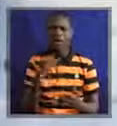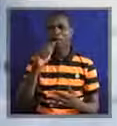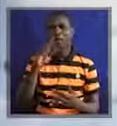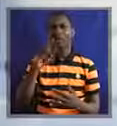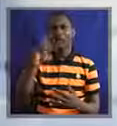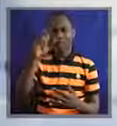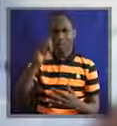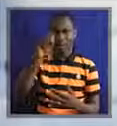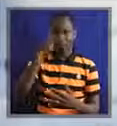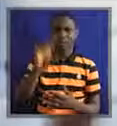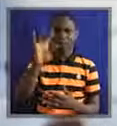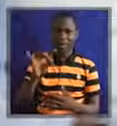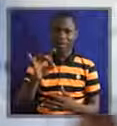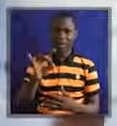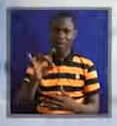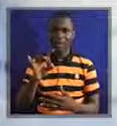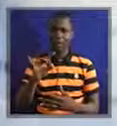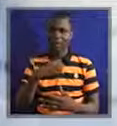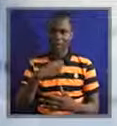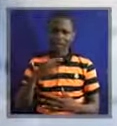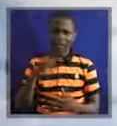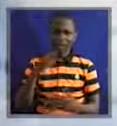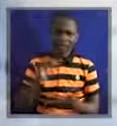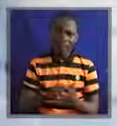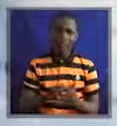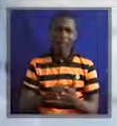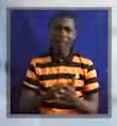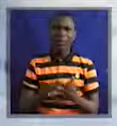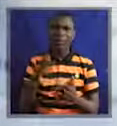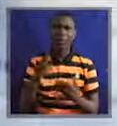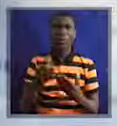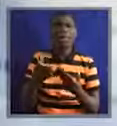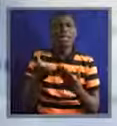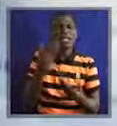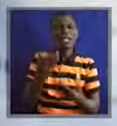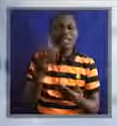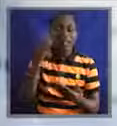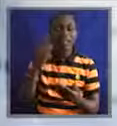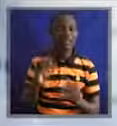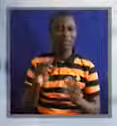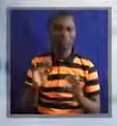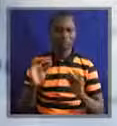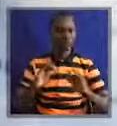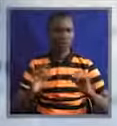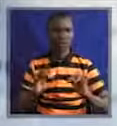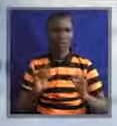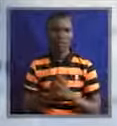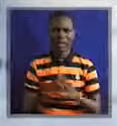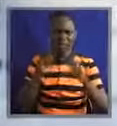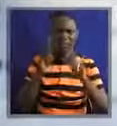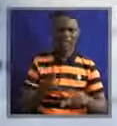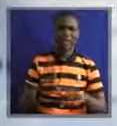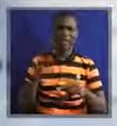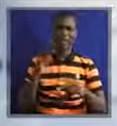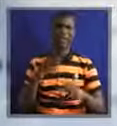say, man, you're so simplistic in your understanding. Say, what we say, yes, you will be a frail will be, and we